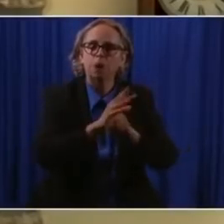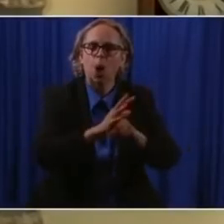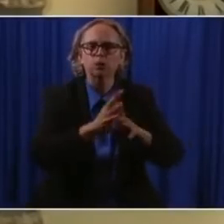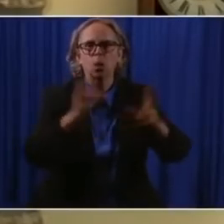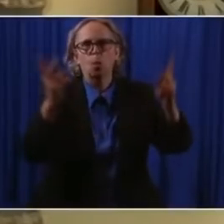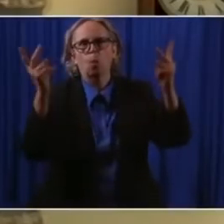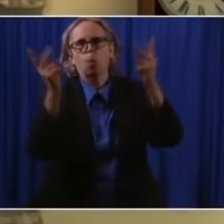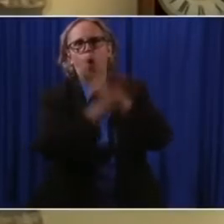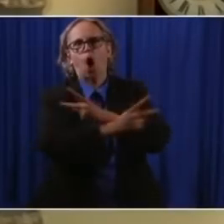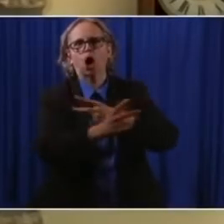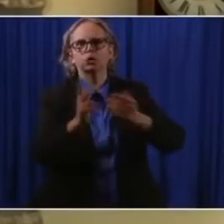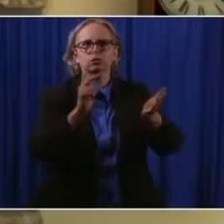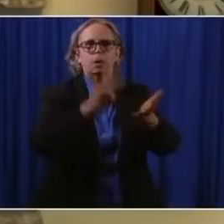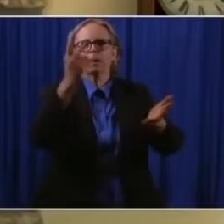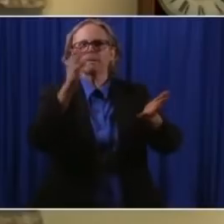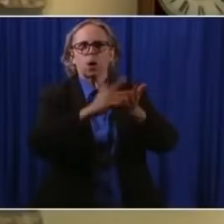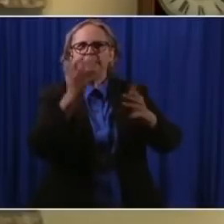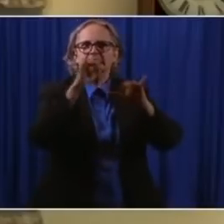Ohio.